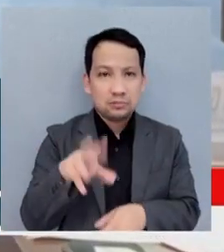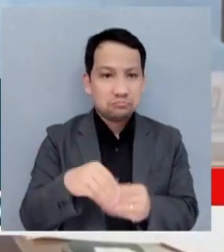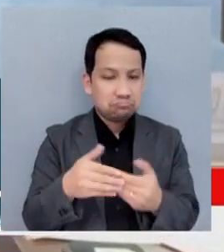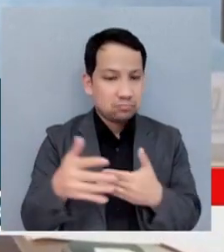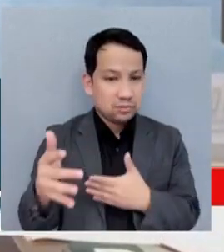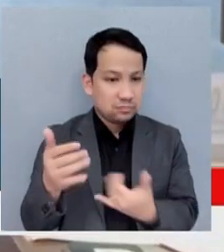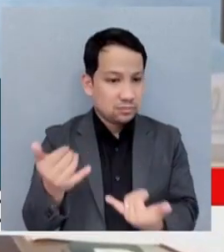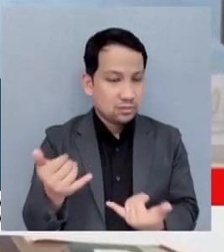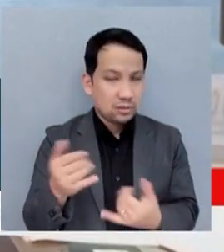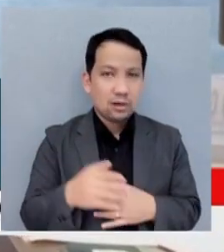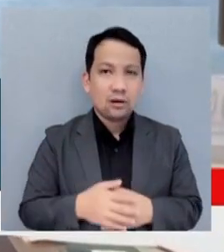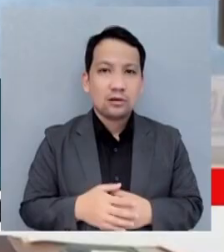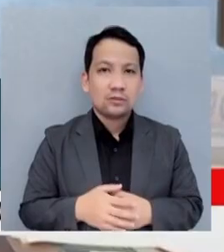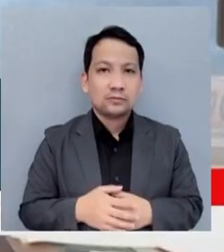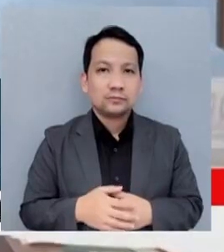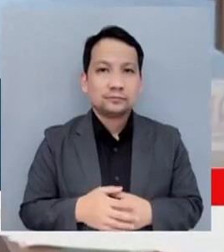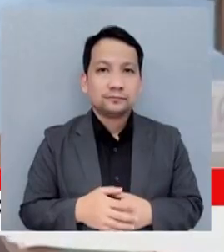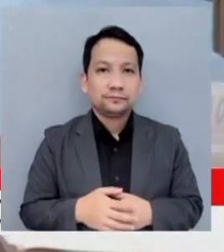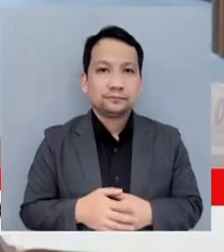today.